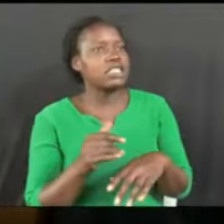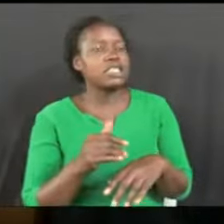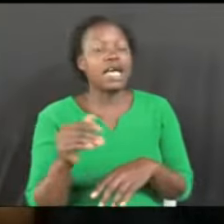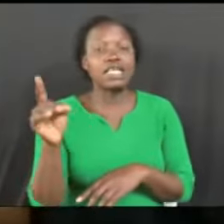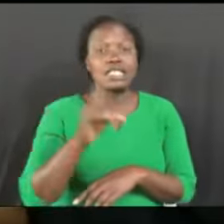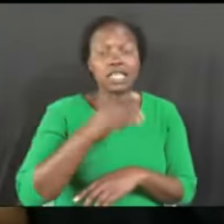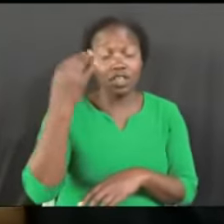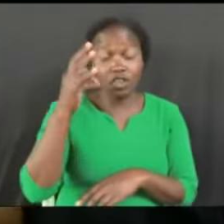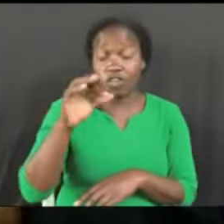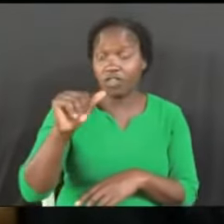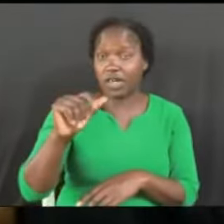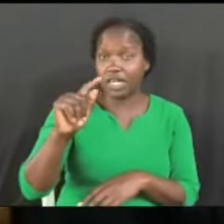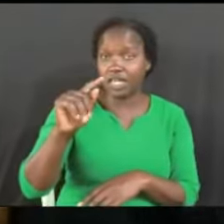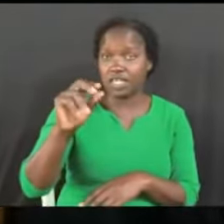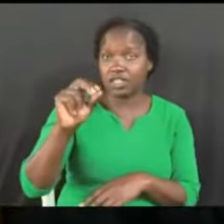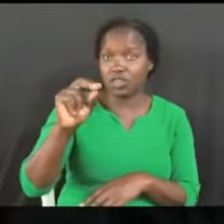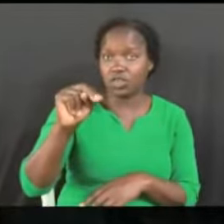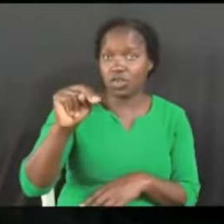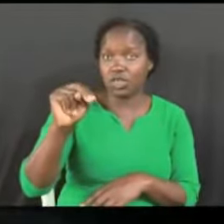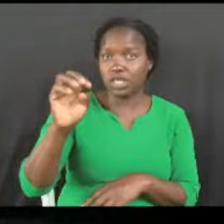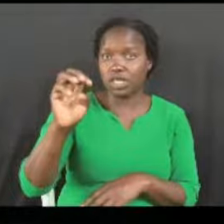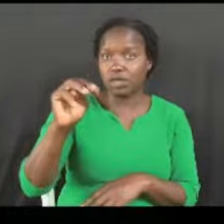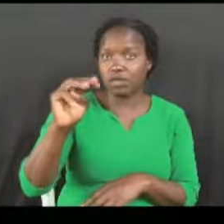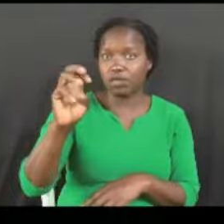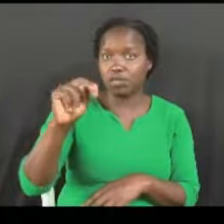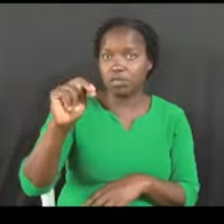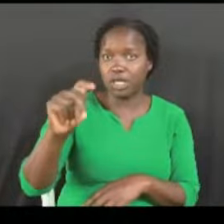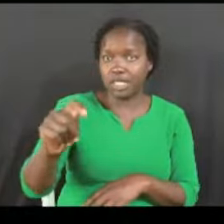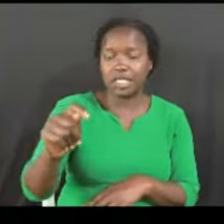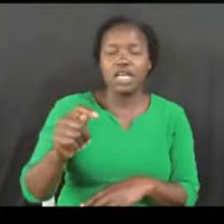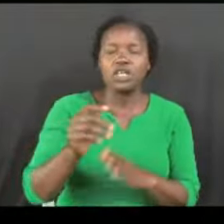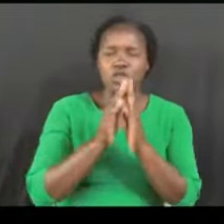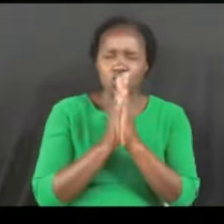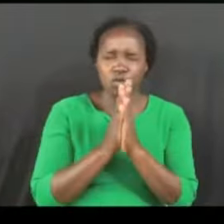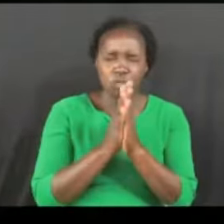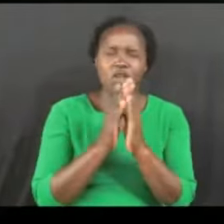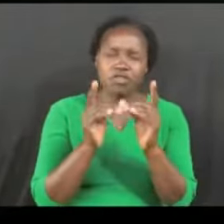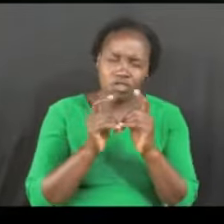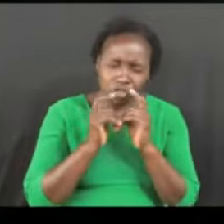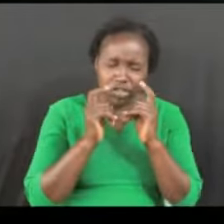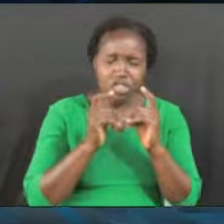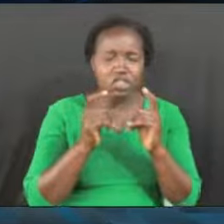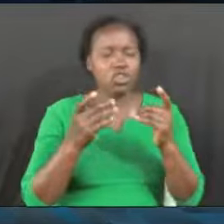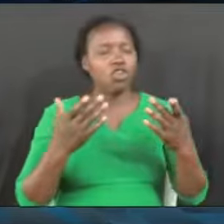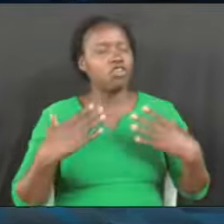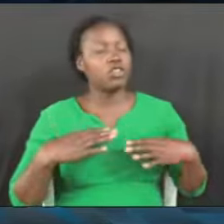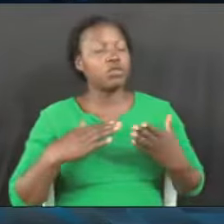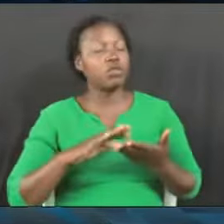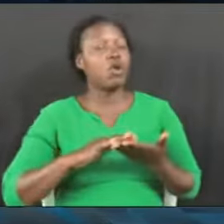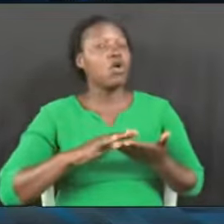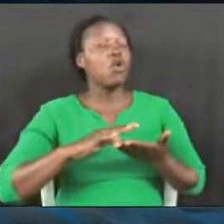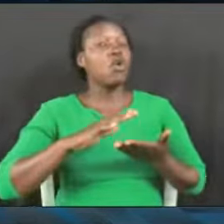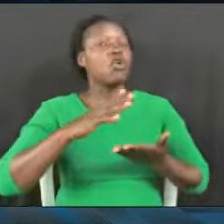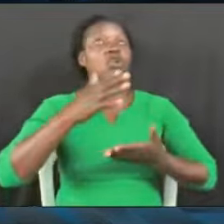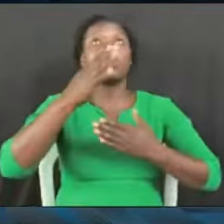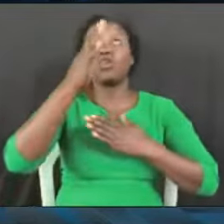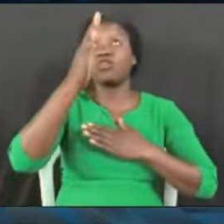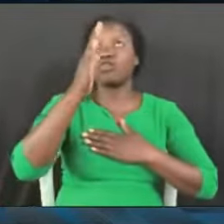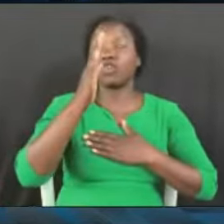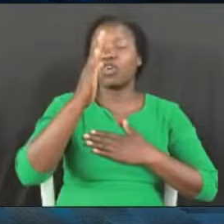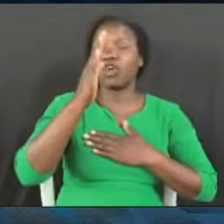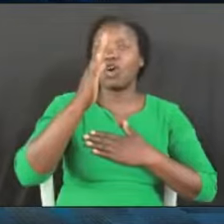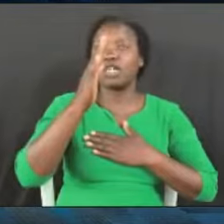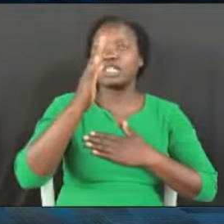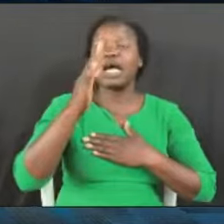of Atonement, to make intercessions for the sins of the people. The glory of God